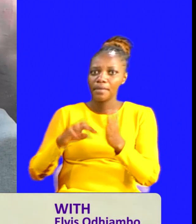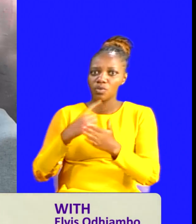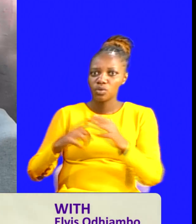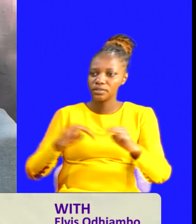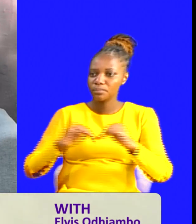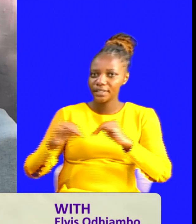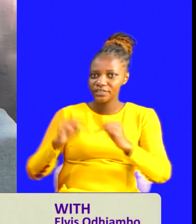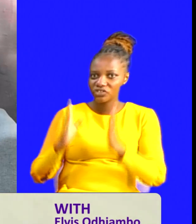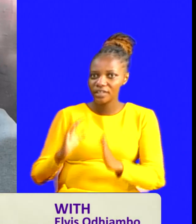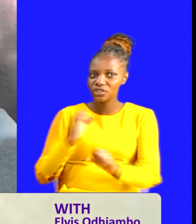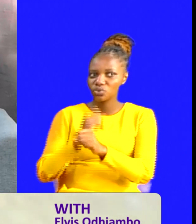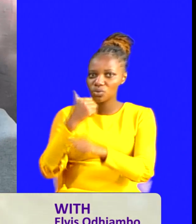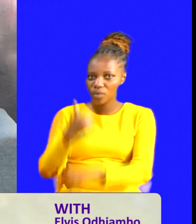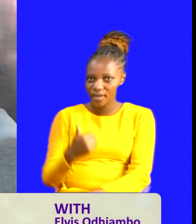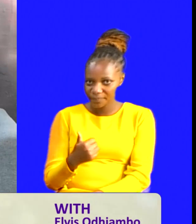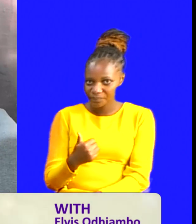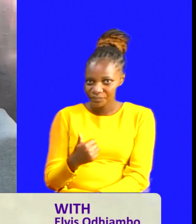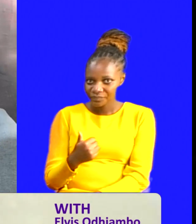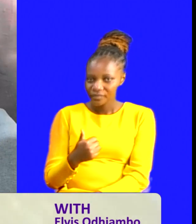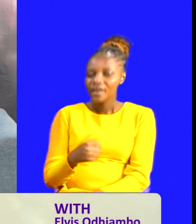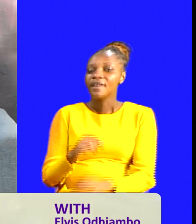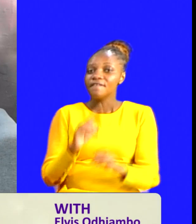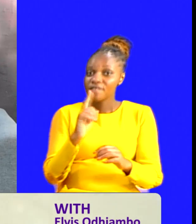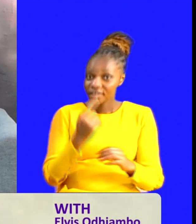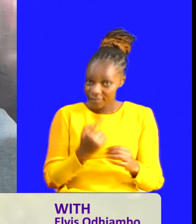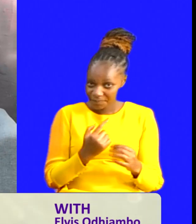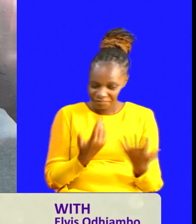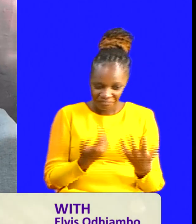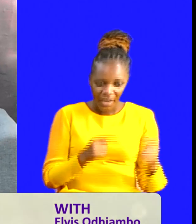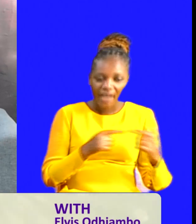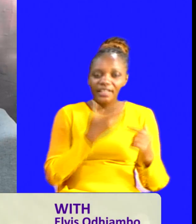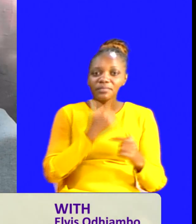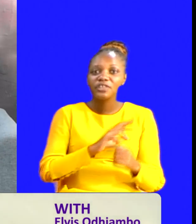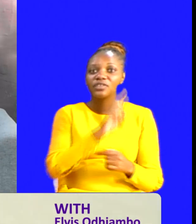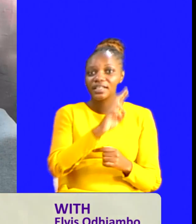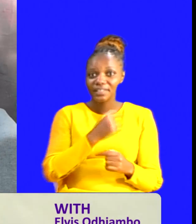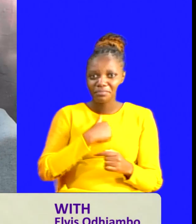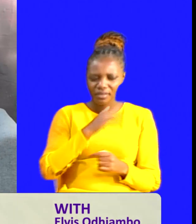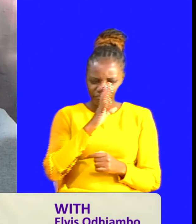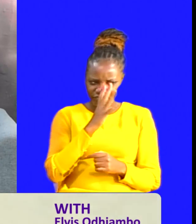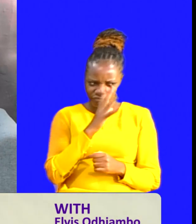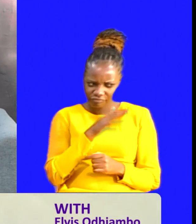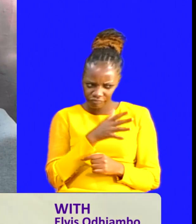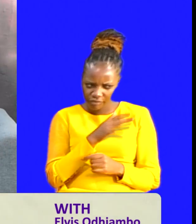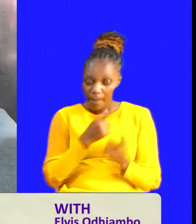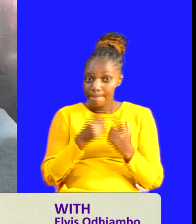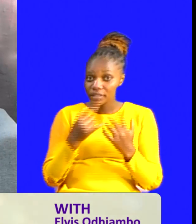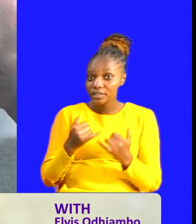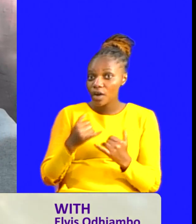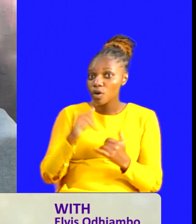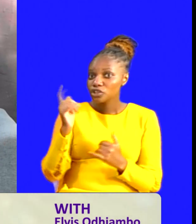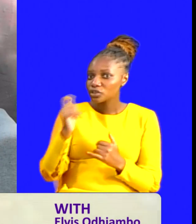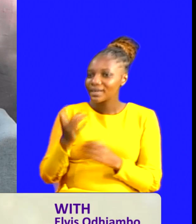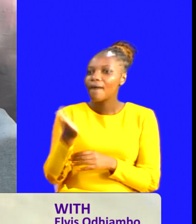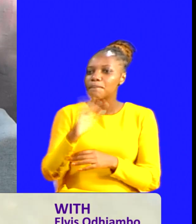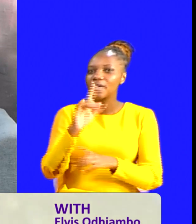at the club. First of all, against Manchester United, I thought it was a fluke, but Tottenham they're now back